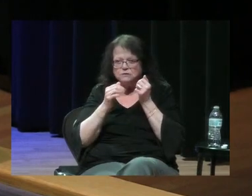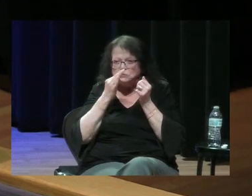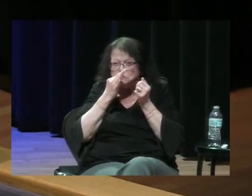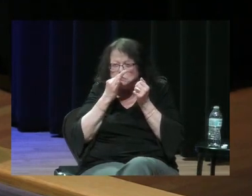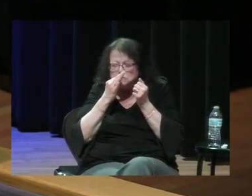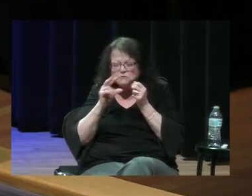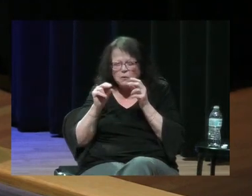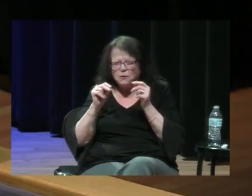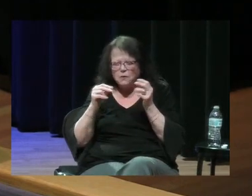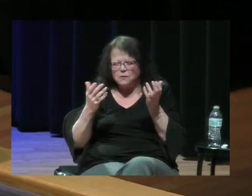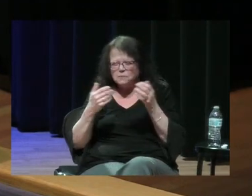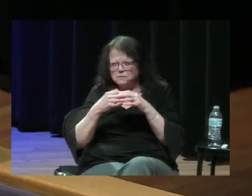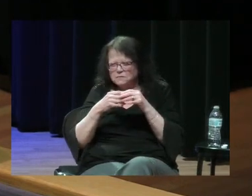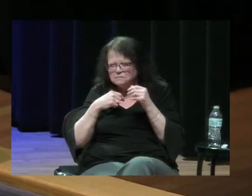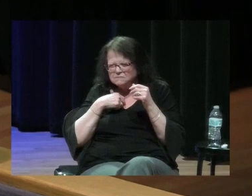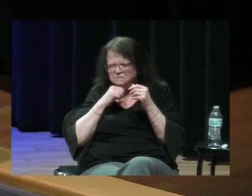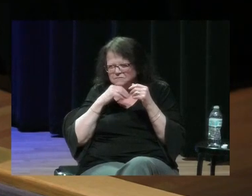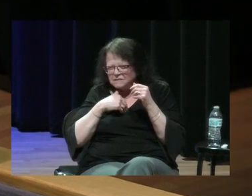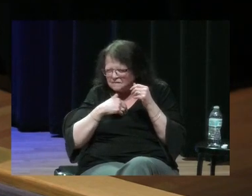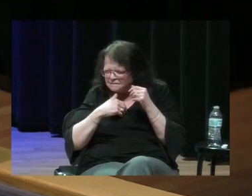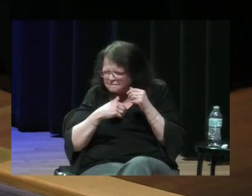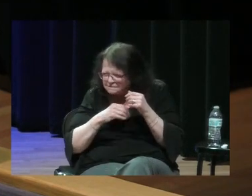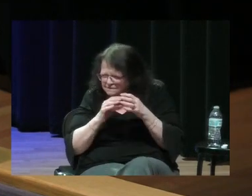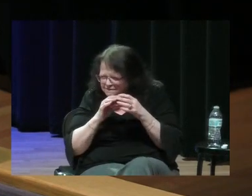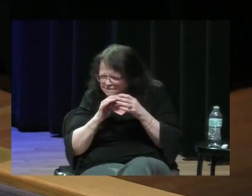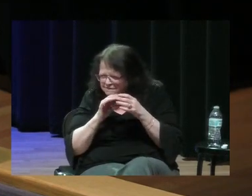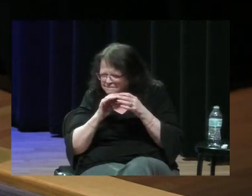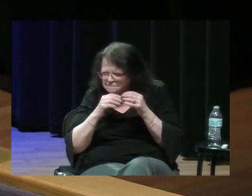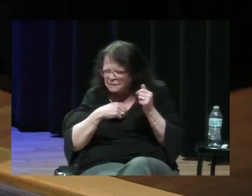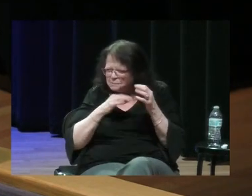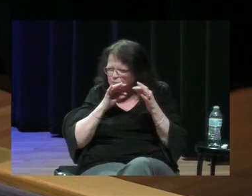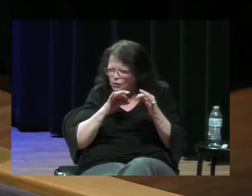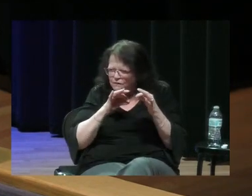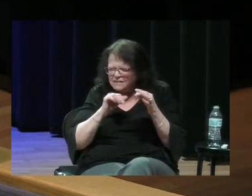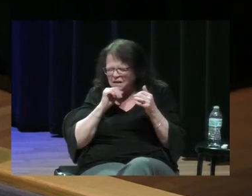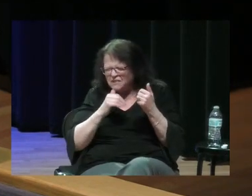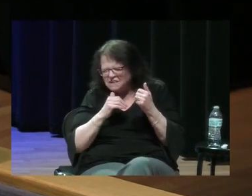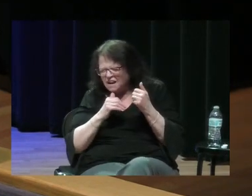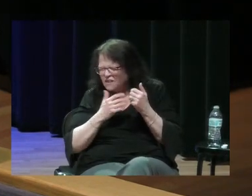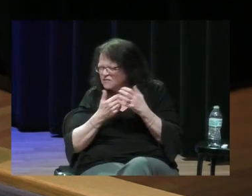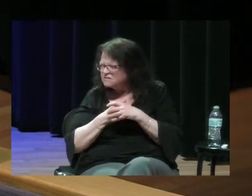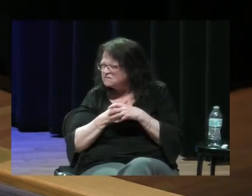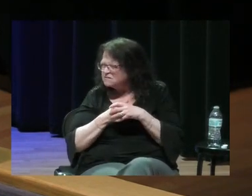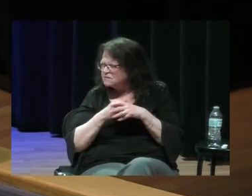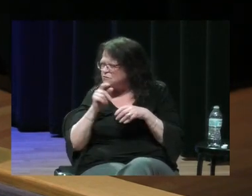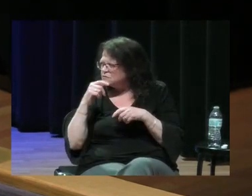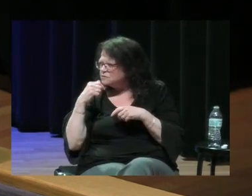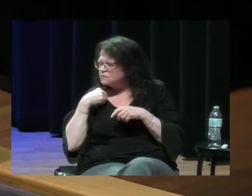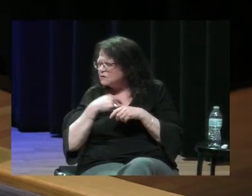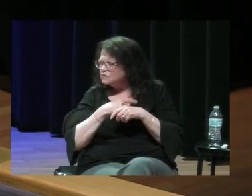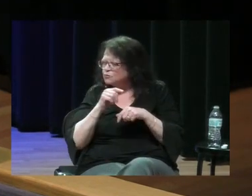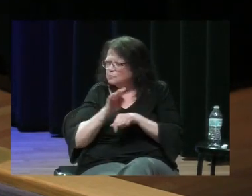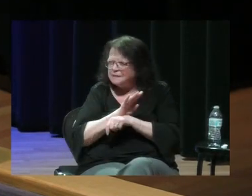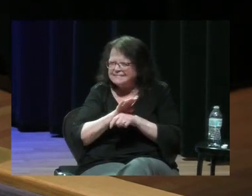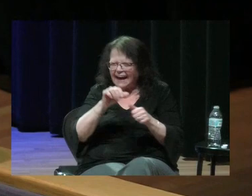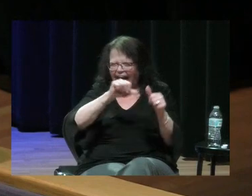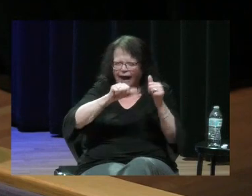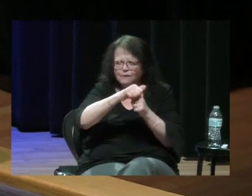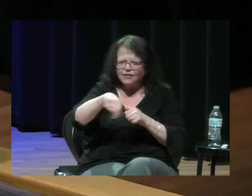any like ideas in my head that I really want to like work through. So not right now. We're too busy hanging out with all y'all